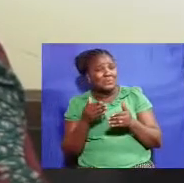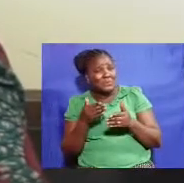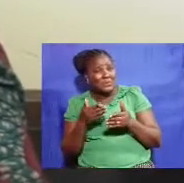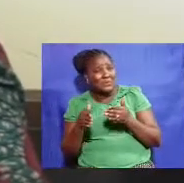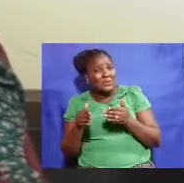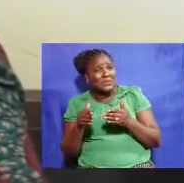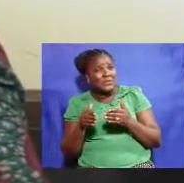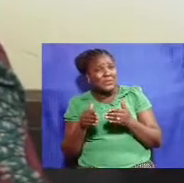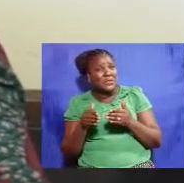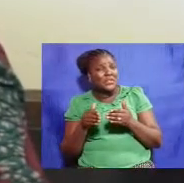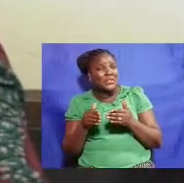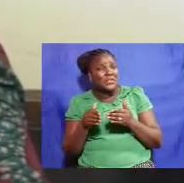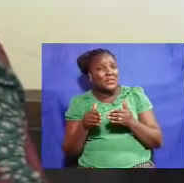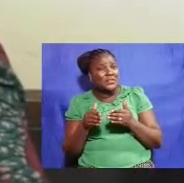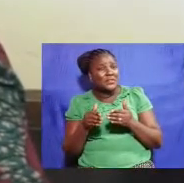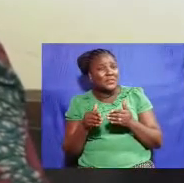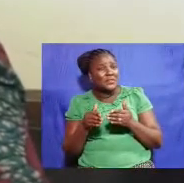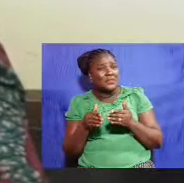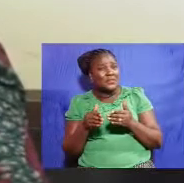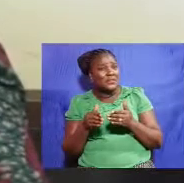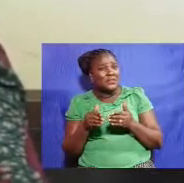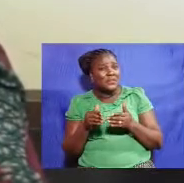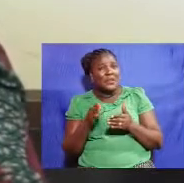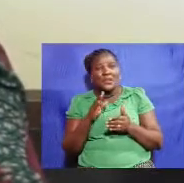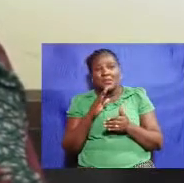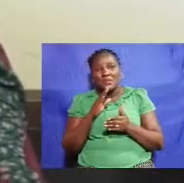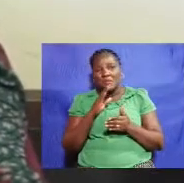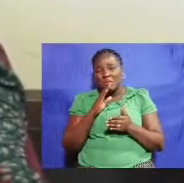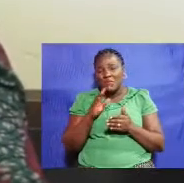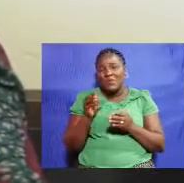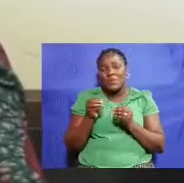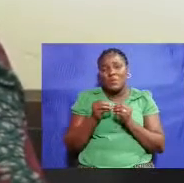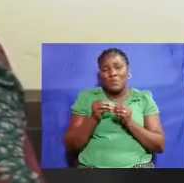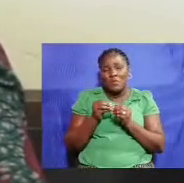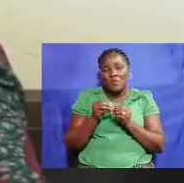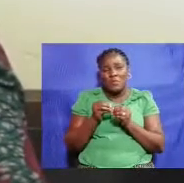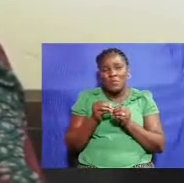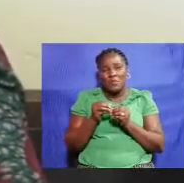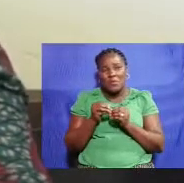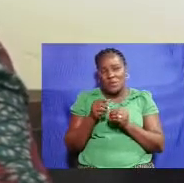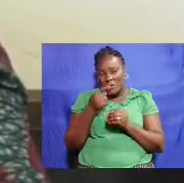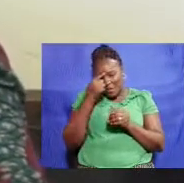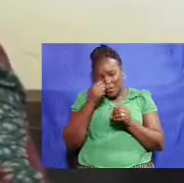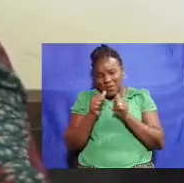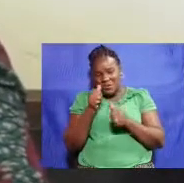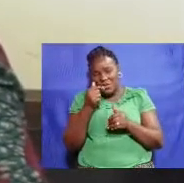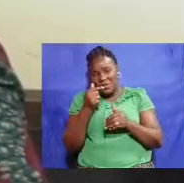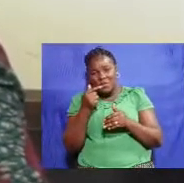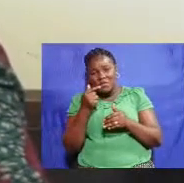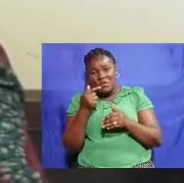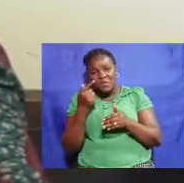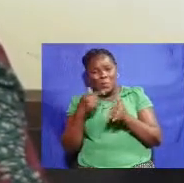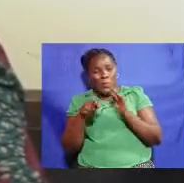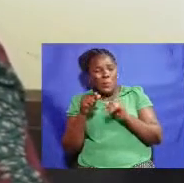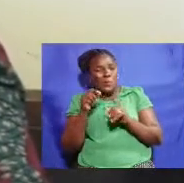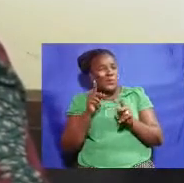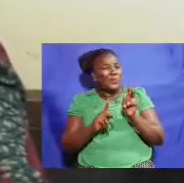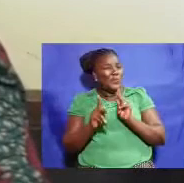circumstances that normally would have been beyond their control because of